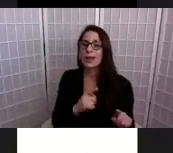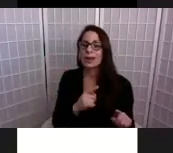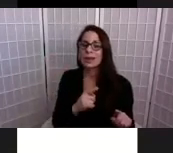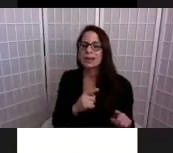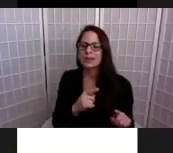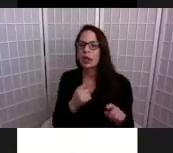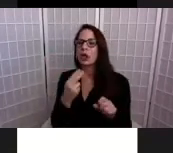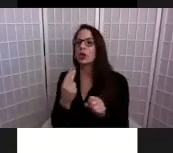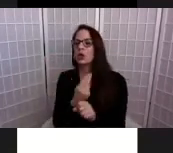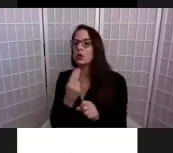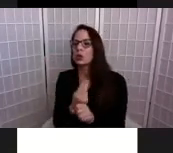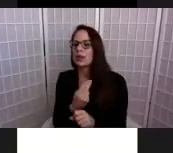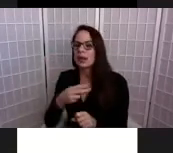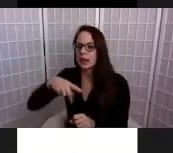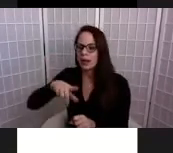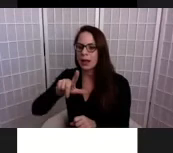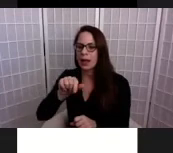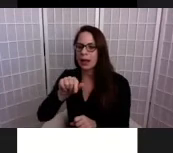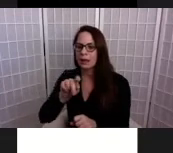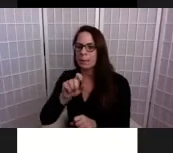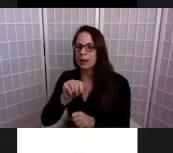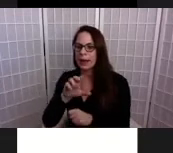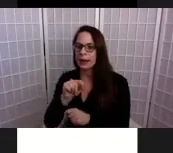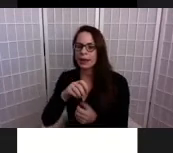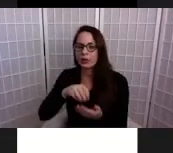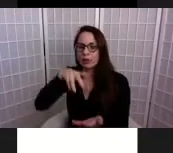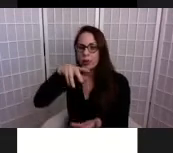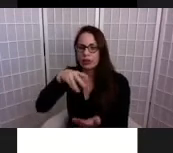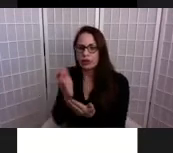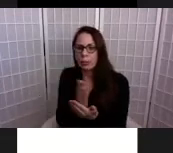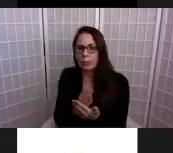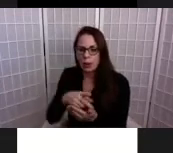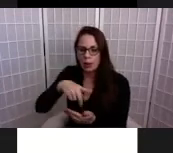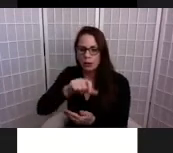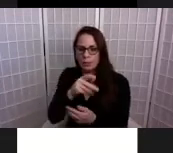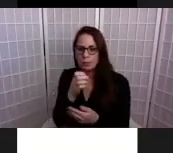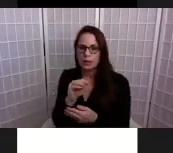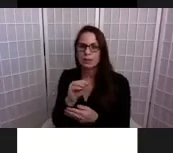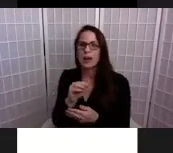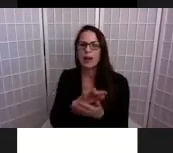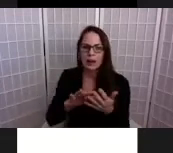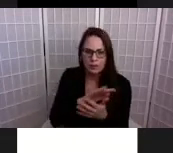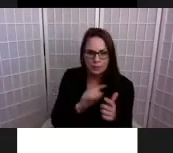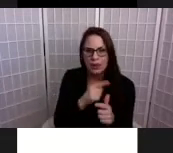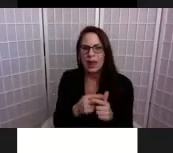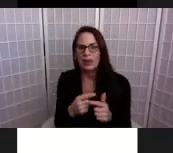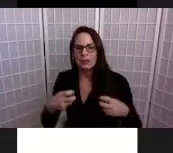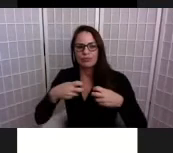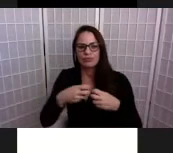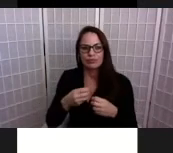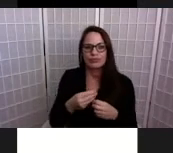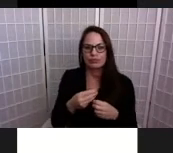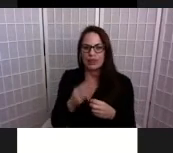platelet-rich part of the plasma and concentrating it and injecting it into the joints, and it seems to turn off the